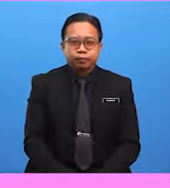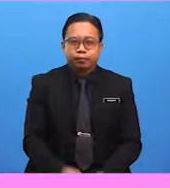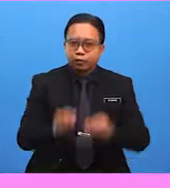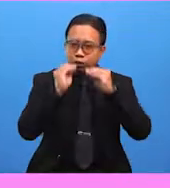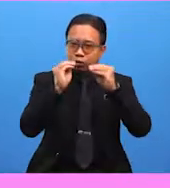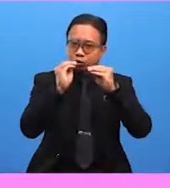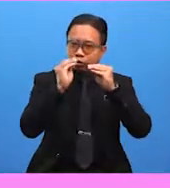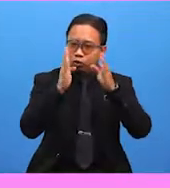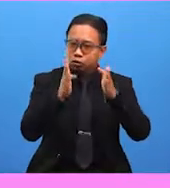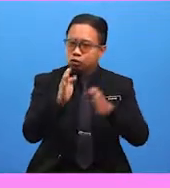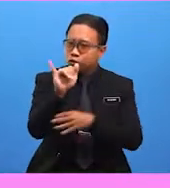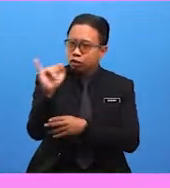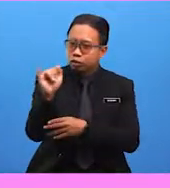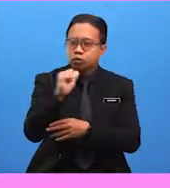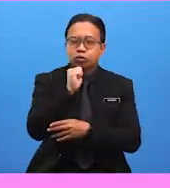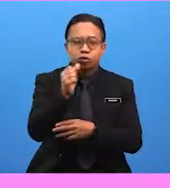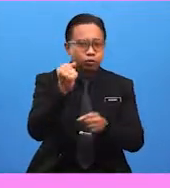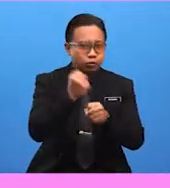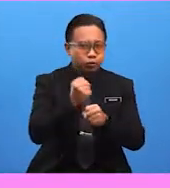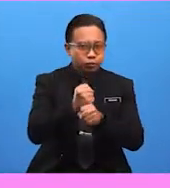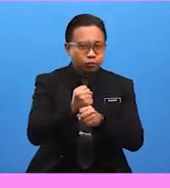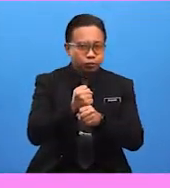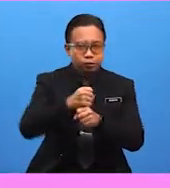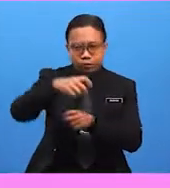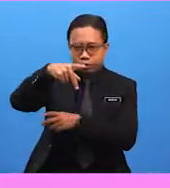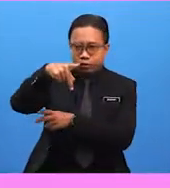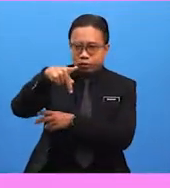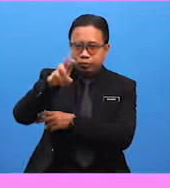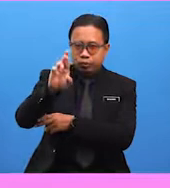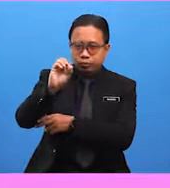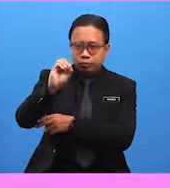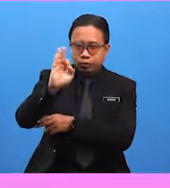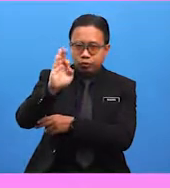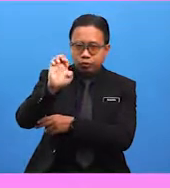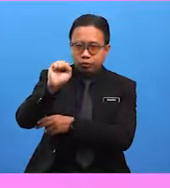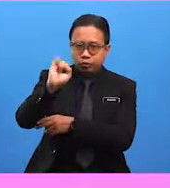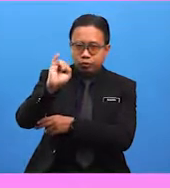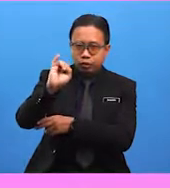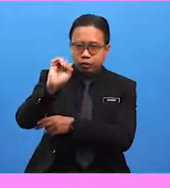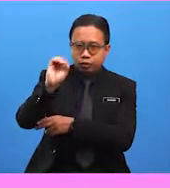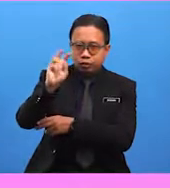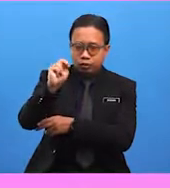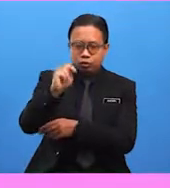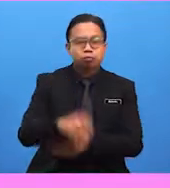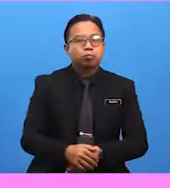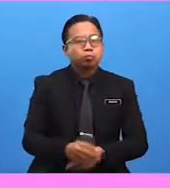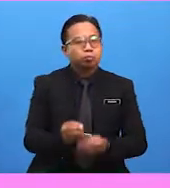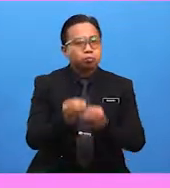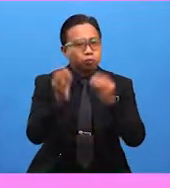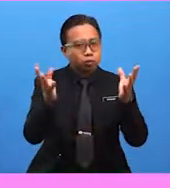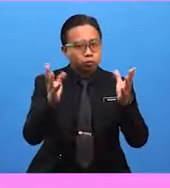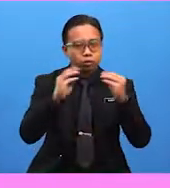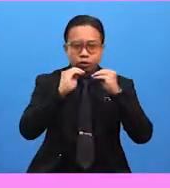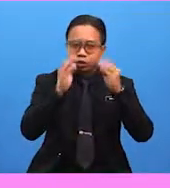Teaching is not a job. It is a profession, and most teachers do not